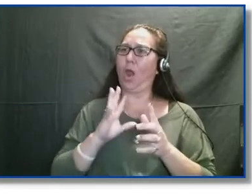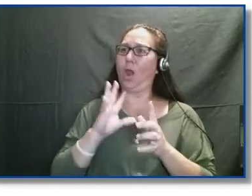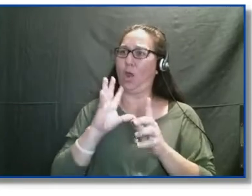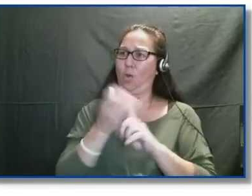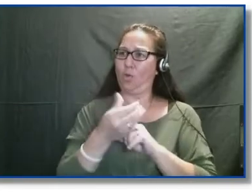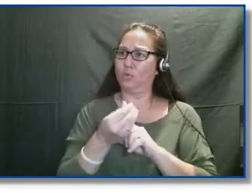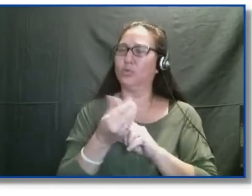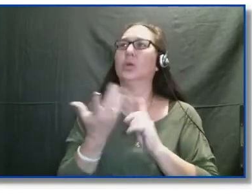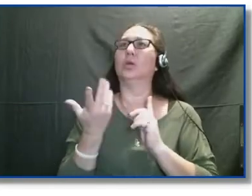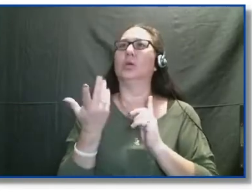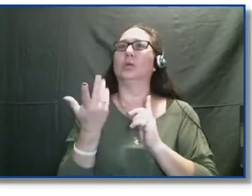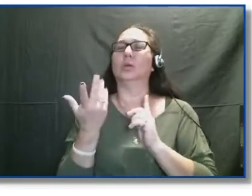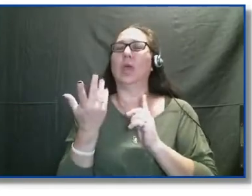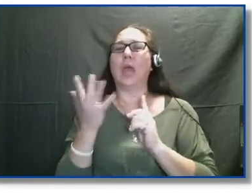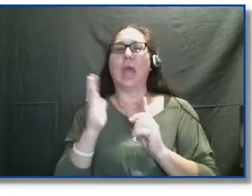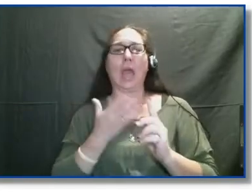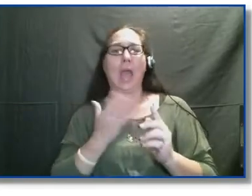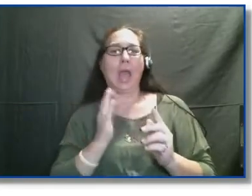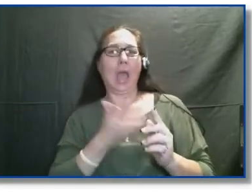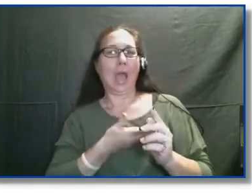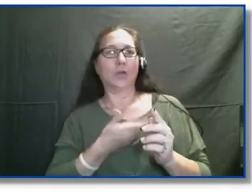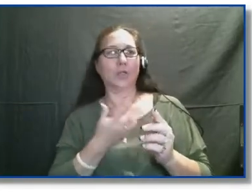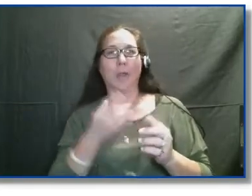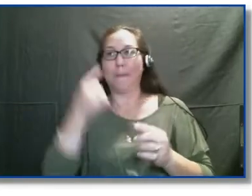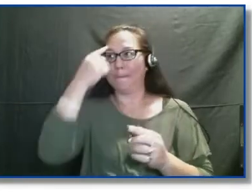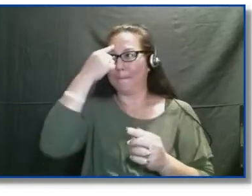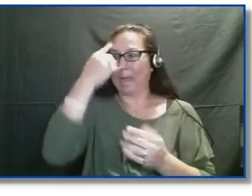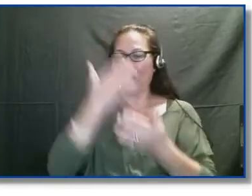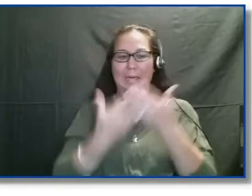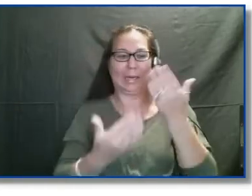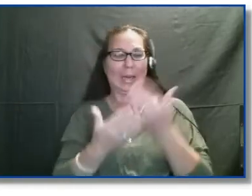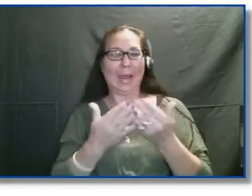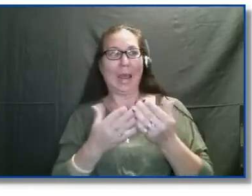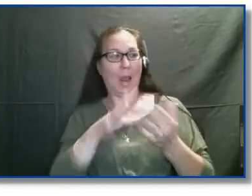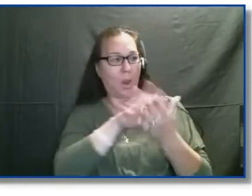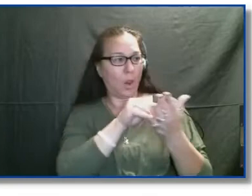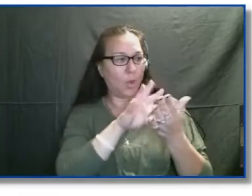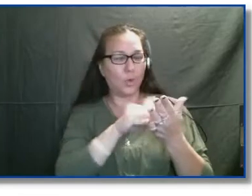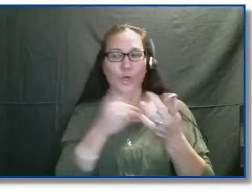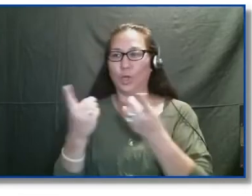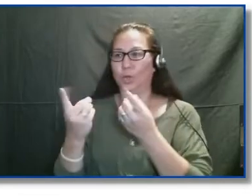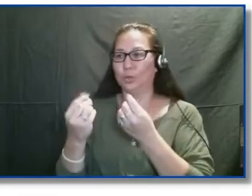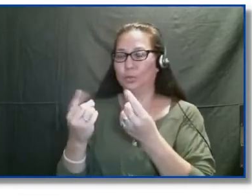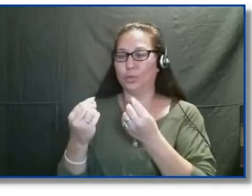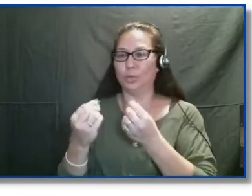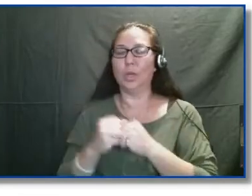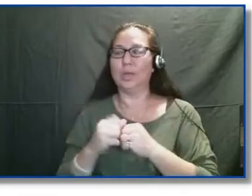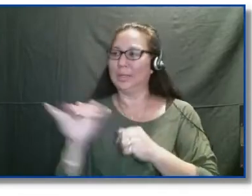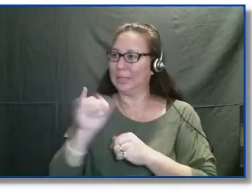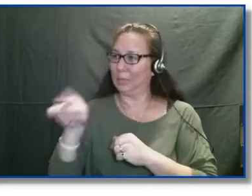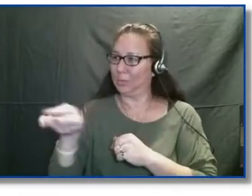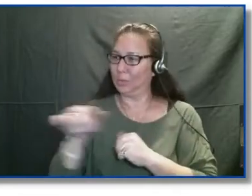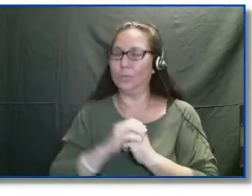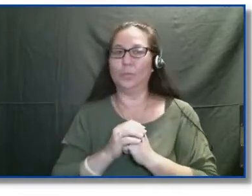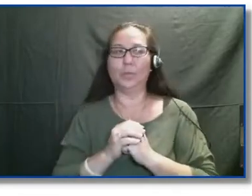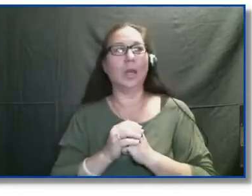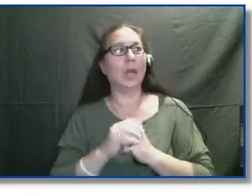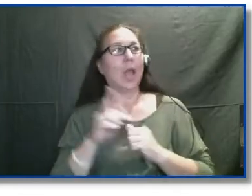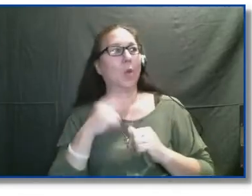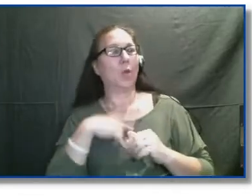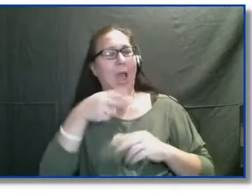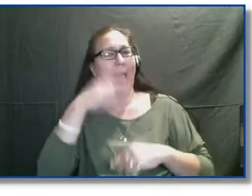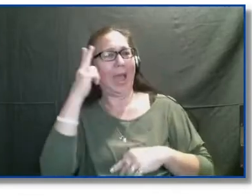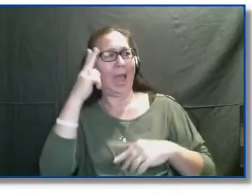and hand, learning and doing, and so are you. MIT is about solving highly complex problems, local